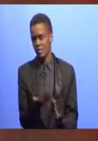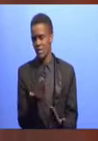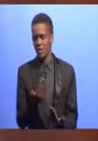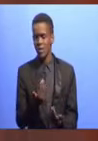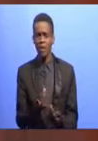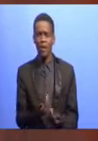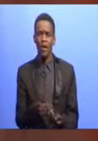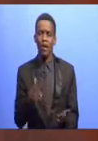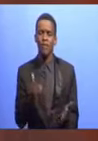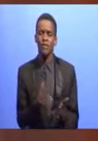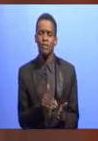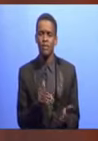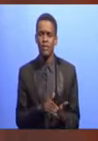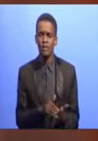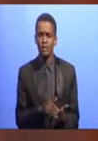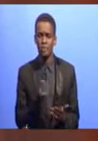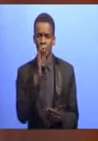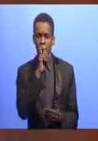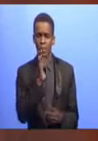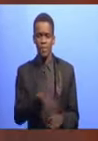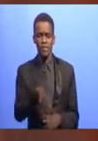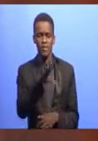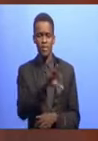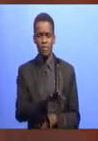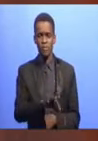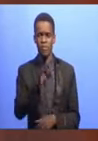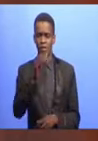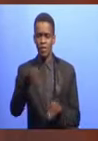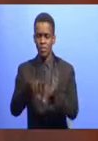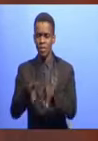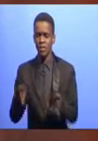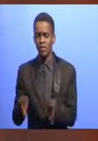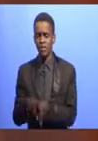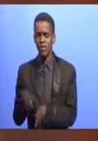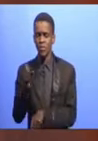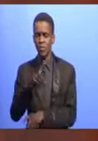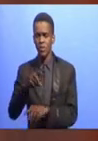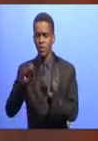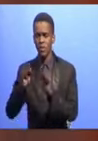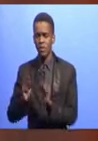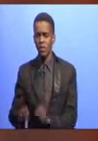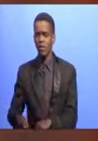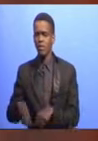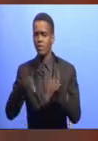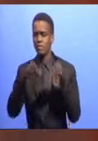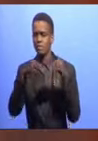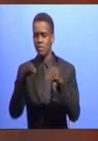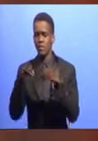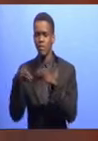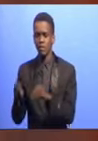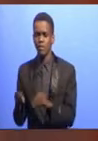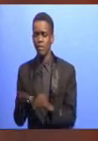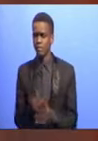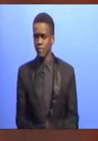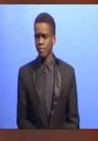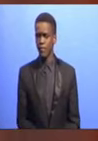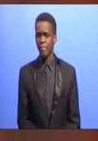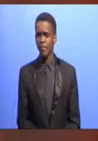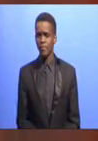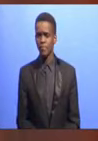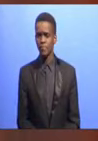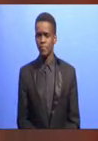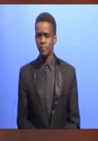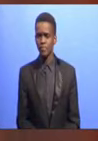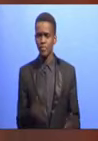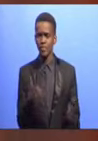bona shelfo go tsenye dilwana tsa bone ko teng ebile re direka re le bareki. Jaanong go na le bao ba bantsi ba e leng gore ga gona